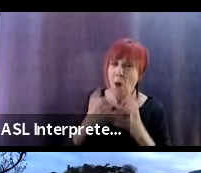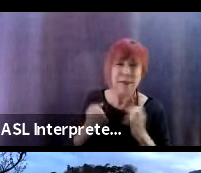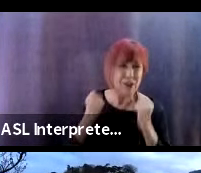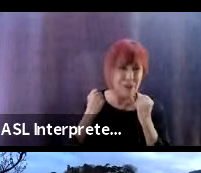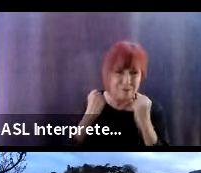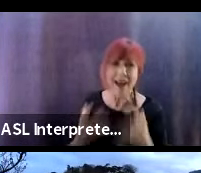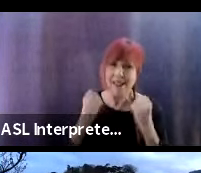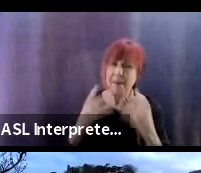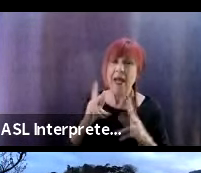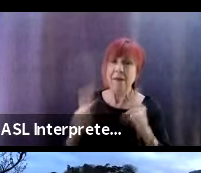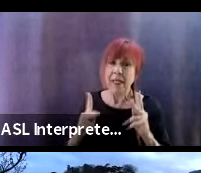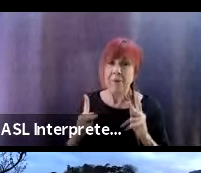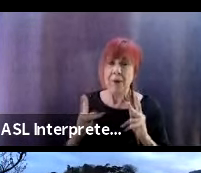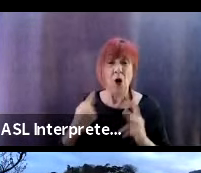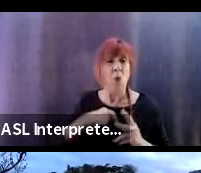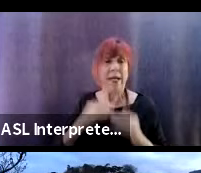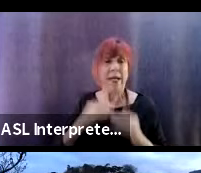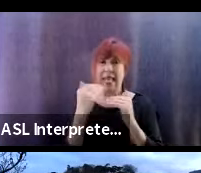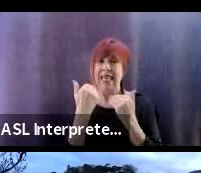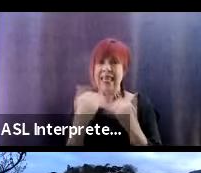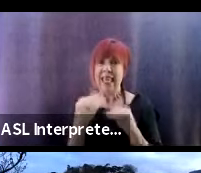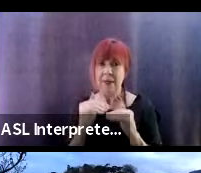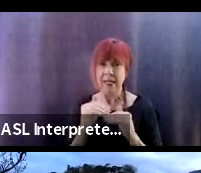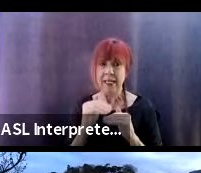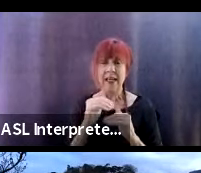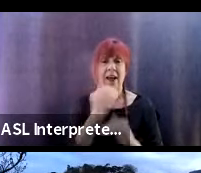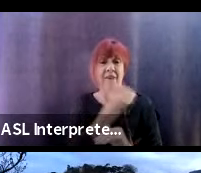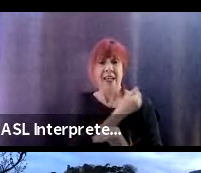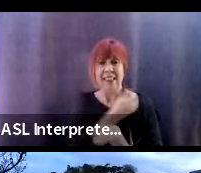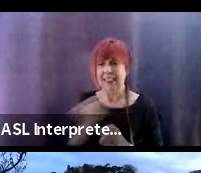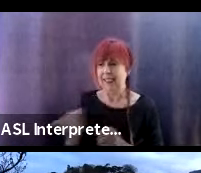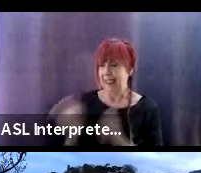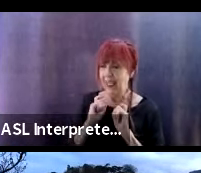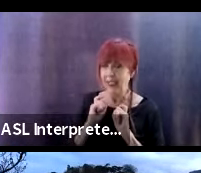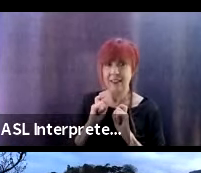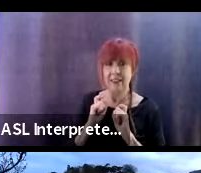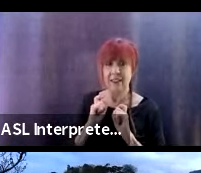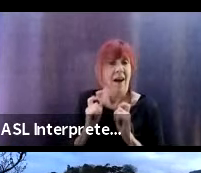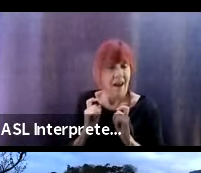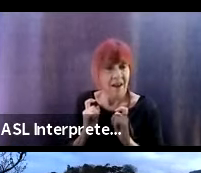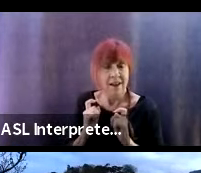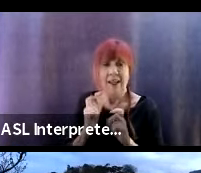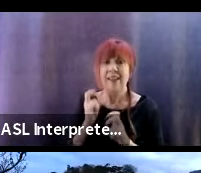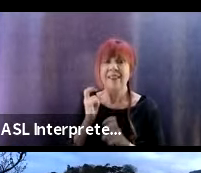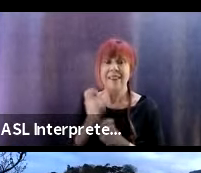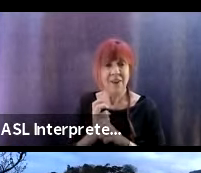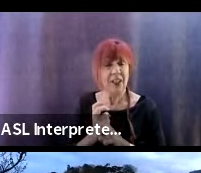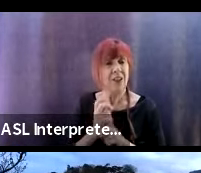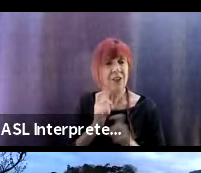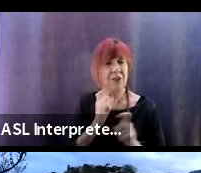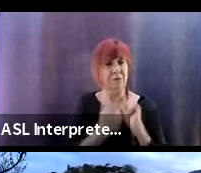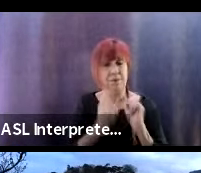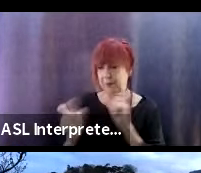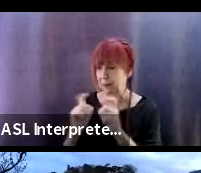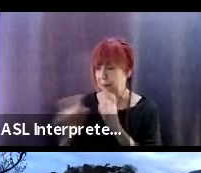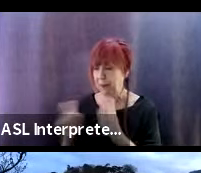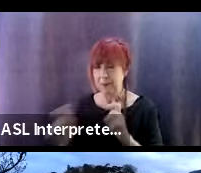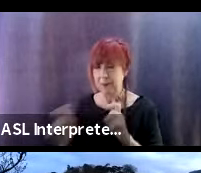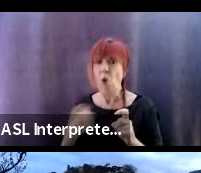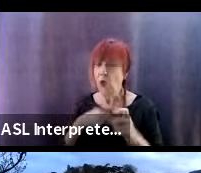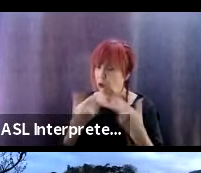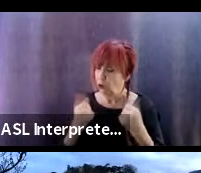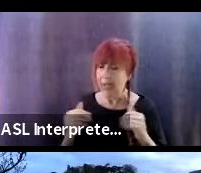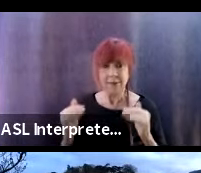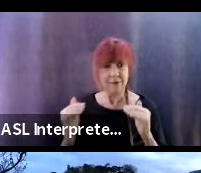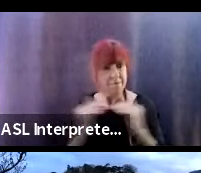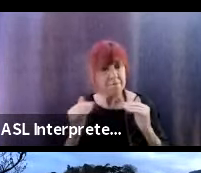said, the Biden administration, that they would do that longer term view. But I think it's a moving target for them as well. It's really exciting news this week. So hopefully we'll see